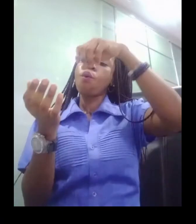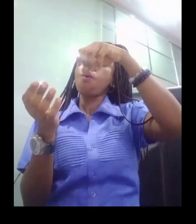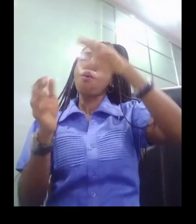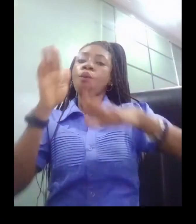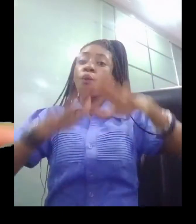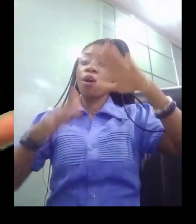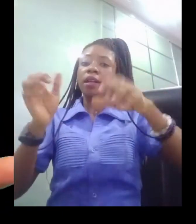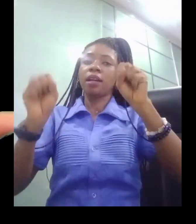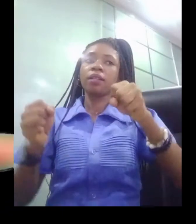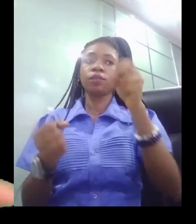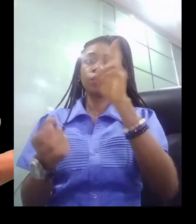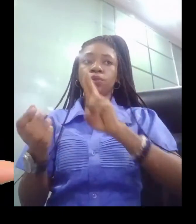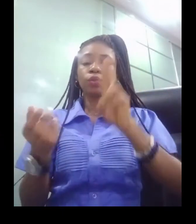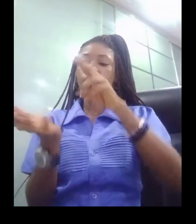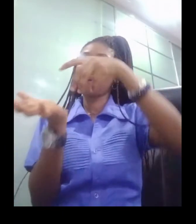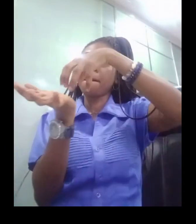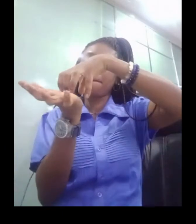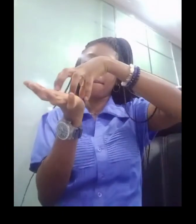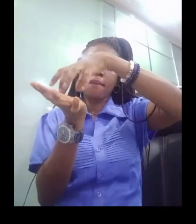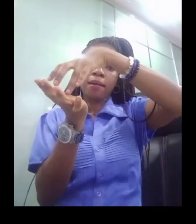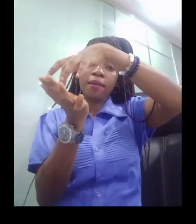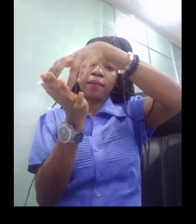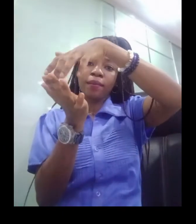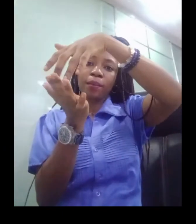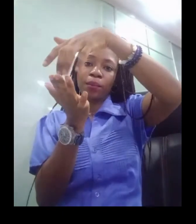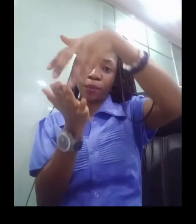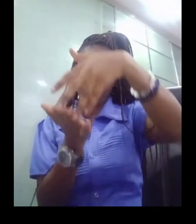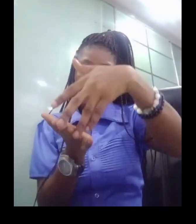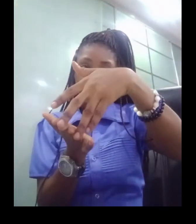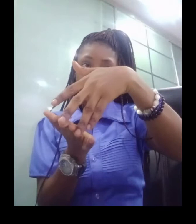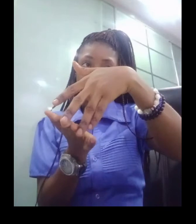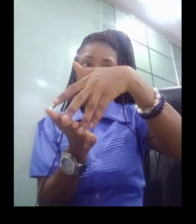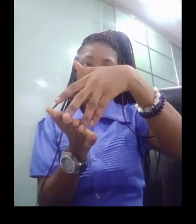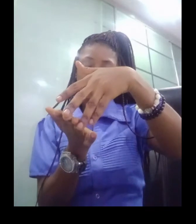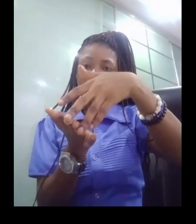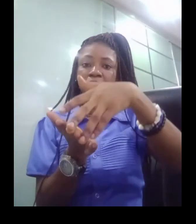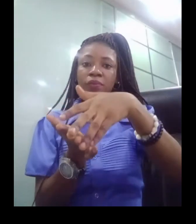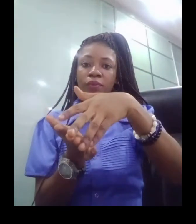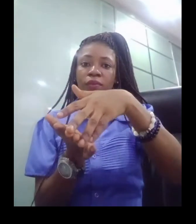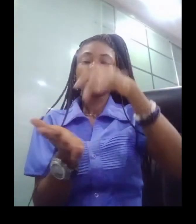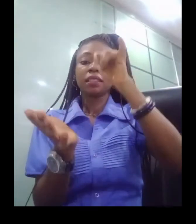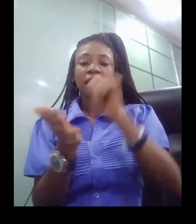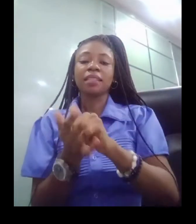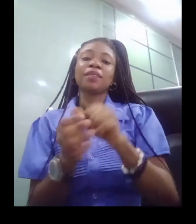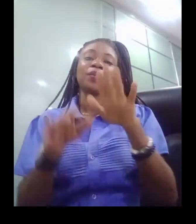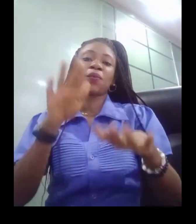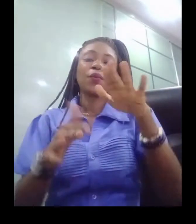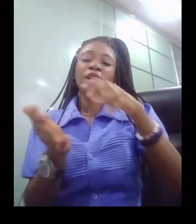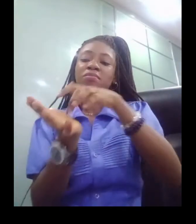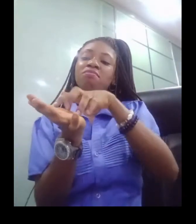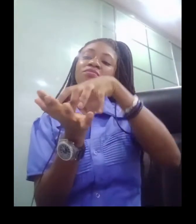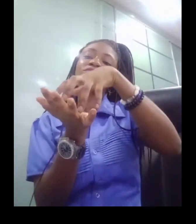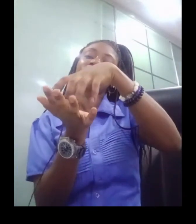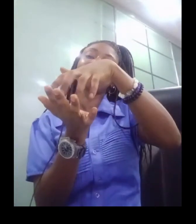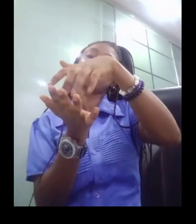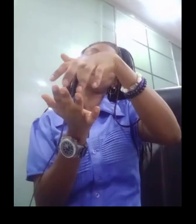here by providing the plane for where on top where walking takes place, and then